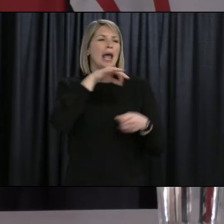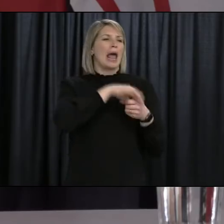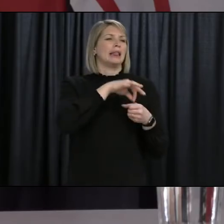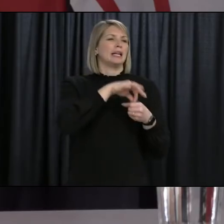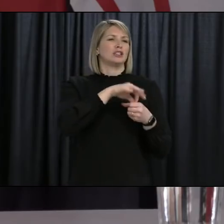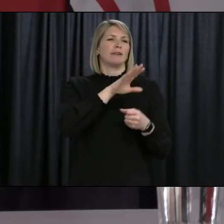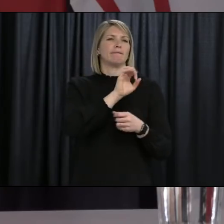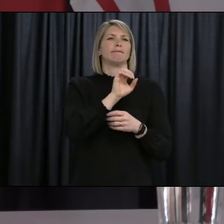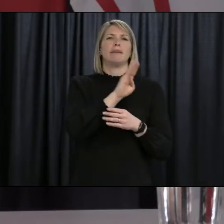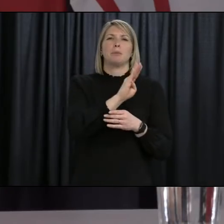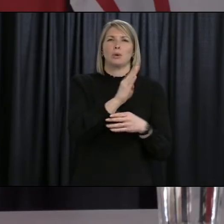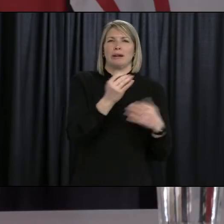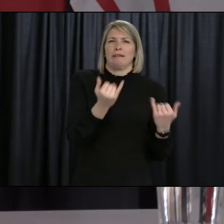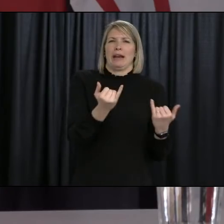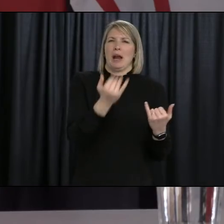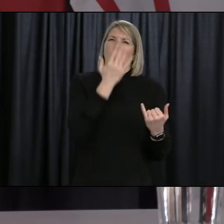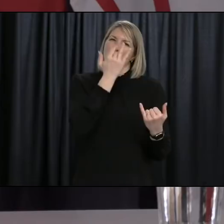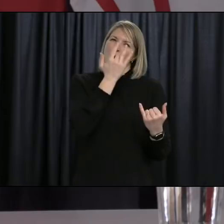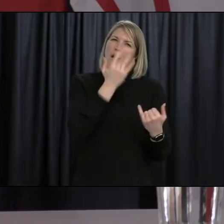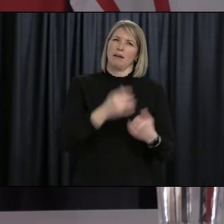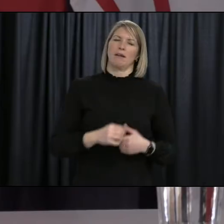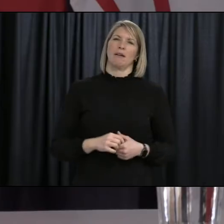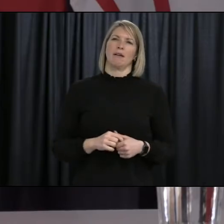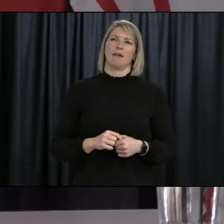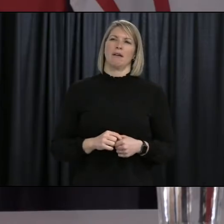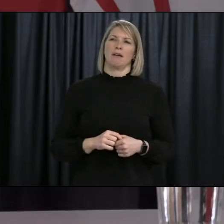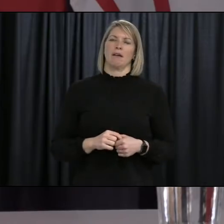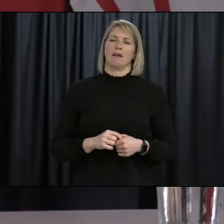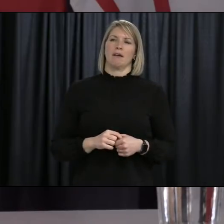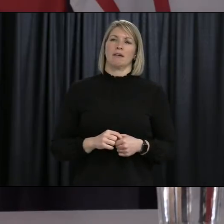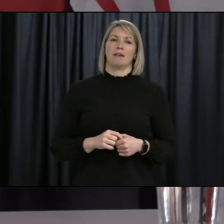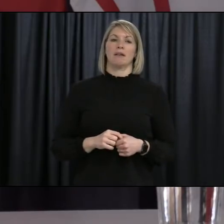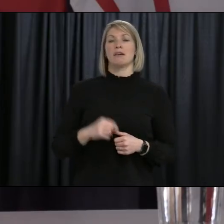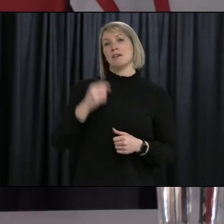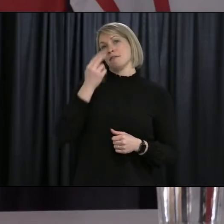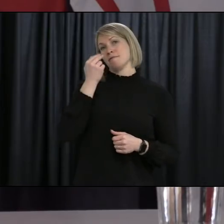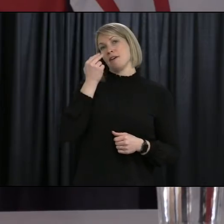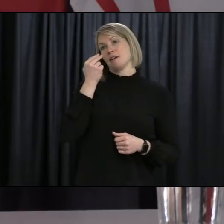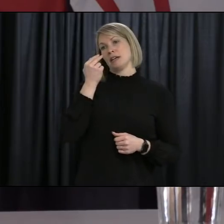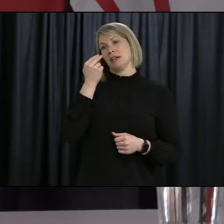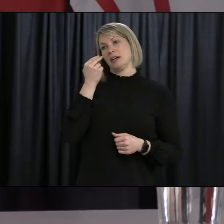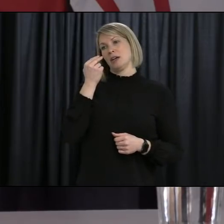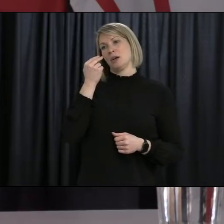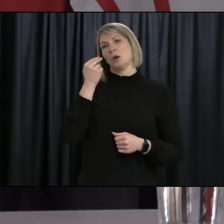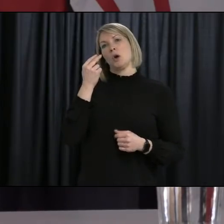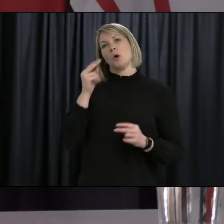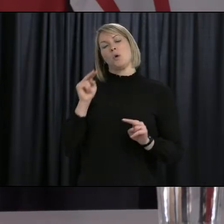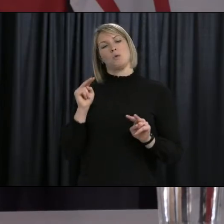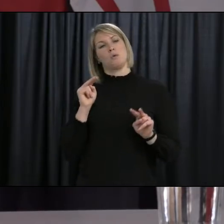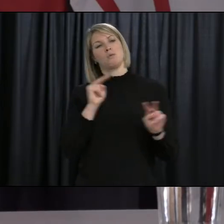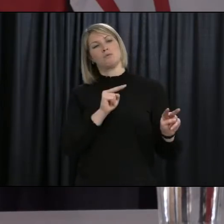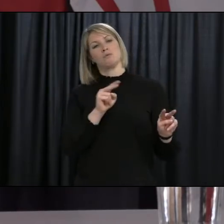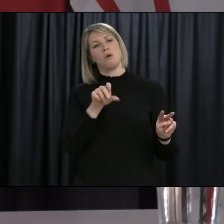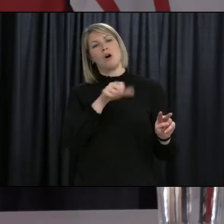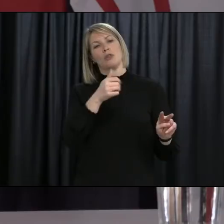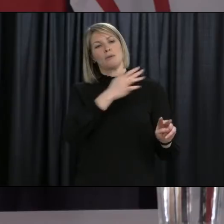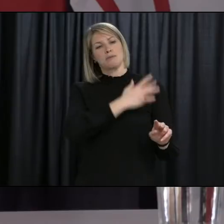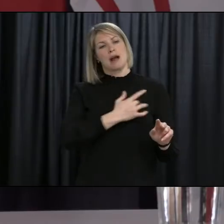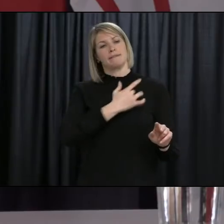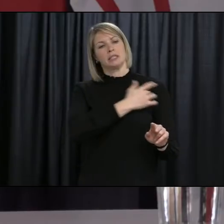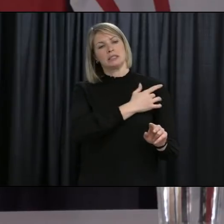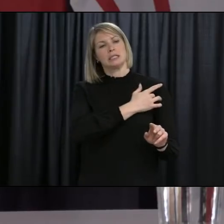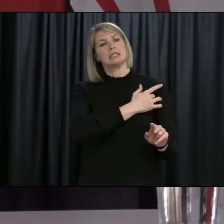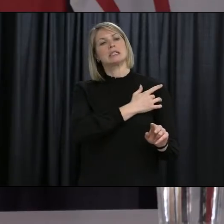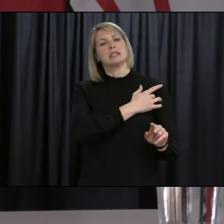Well, some of the probabilistic modeling that we saw spikes actually later than in the year than where we are right